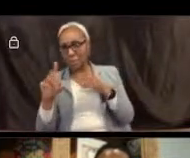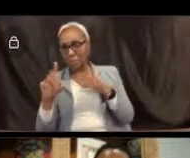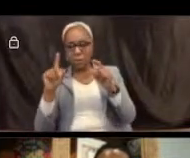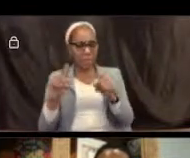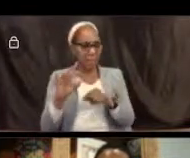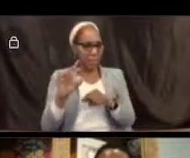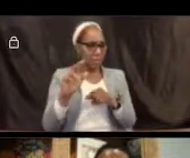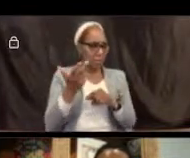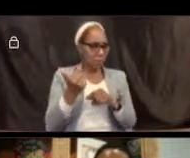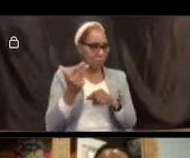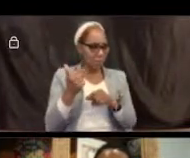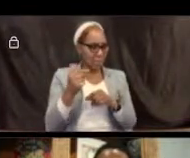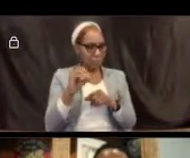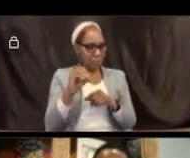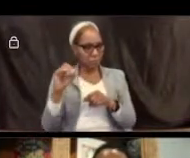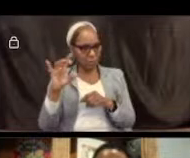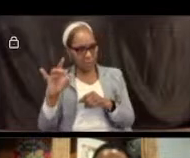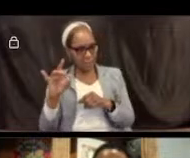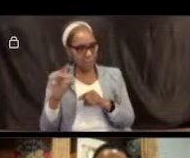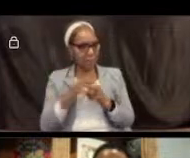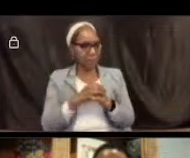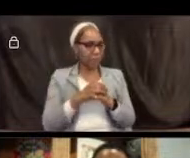13008 West Markham Street.